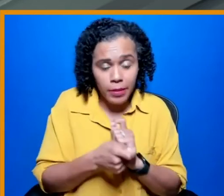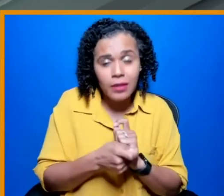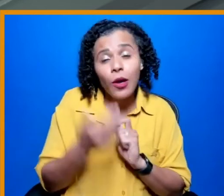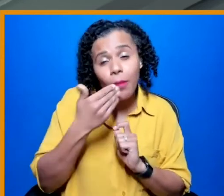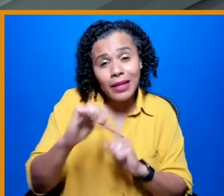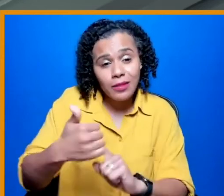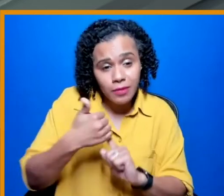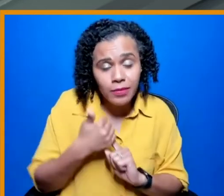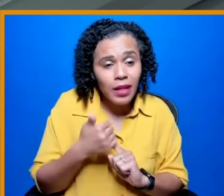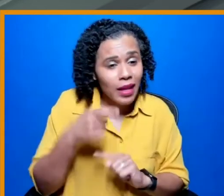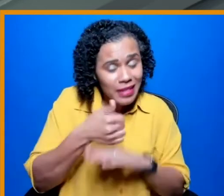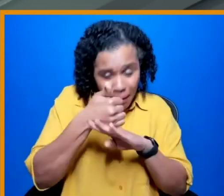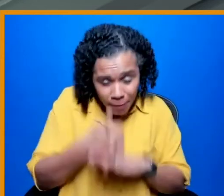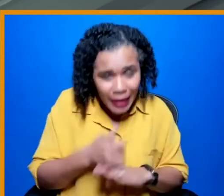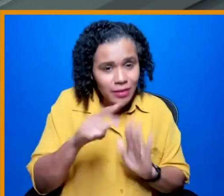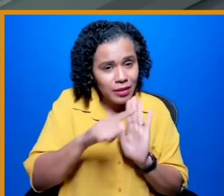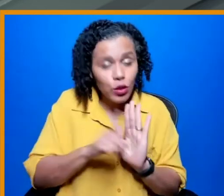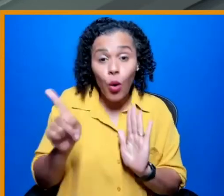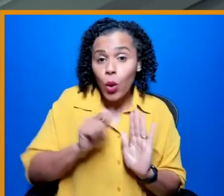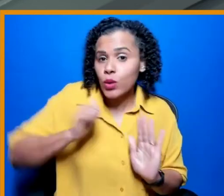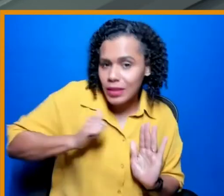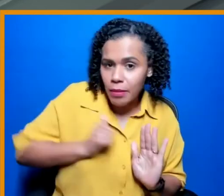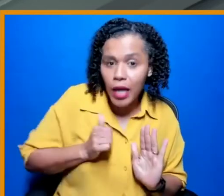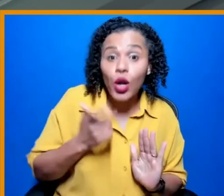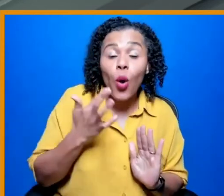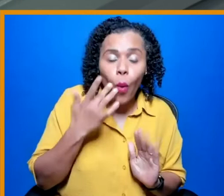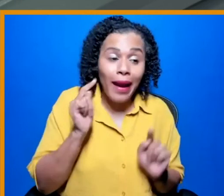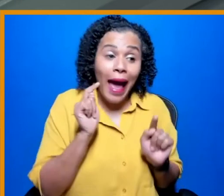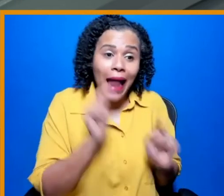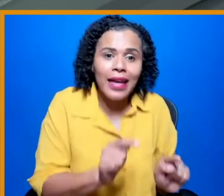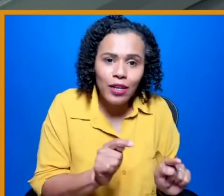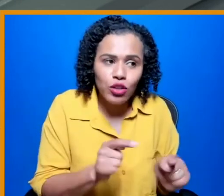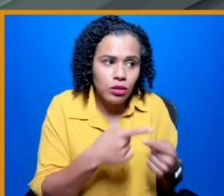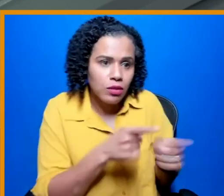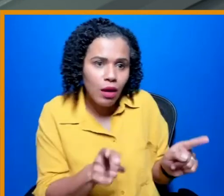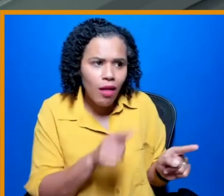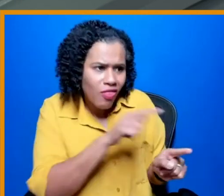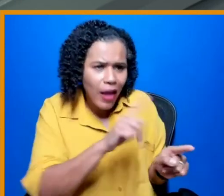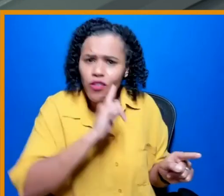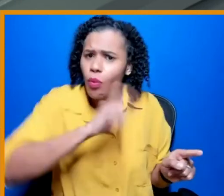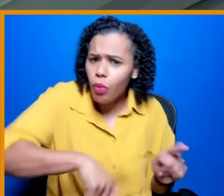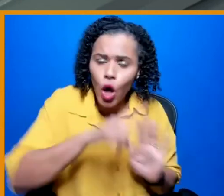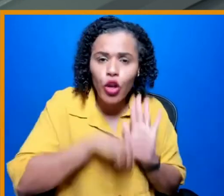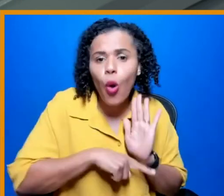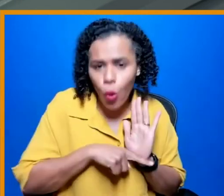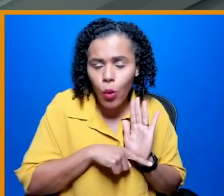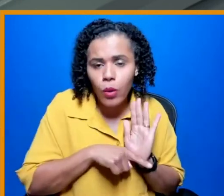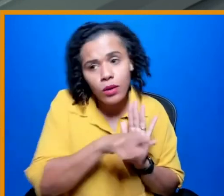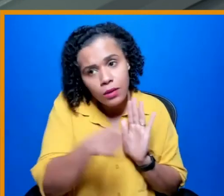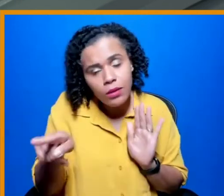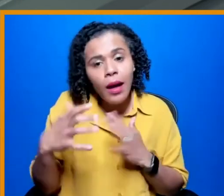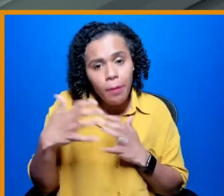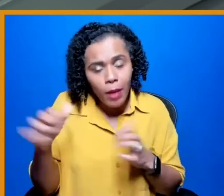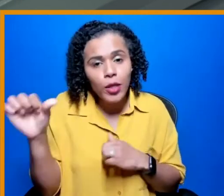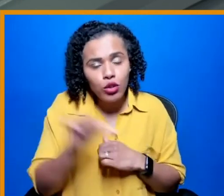the bare basics of what should be expected when there are allegations that figures in public life have broken the law, that the public knows, and the most